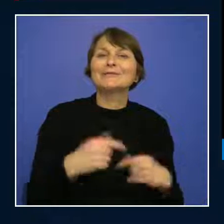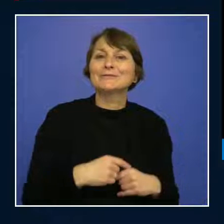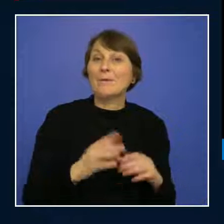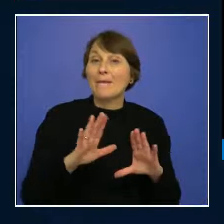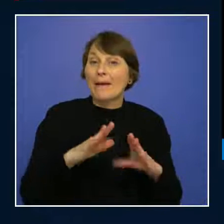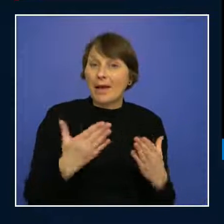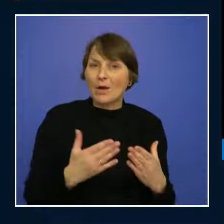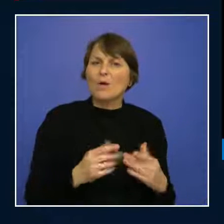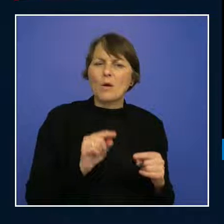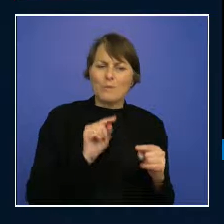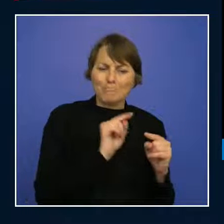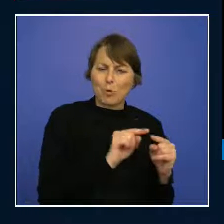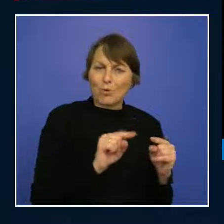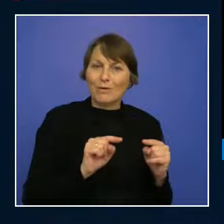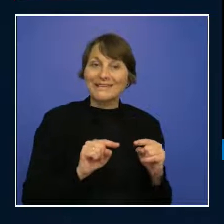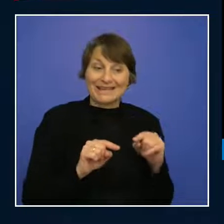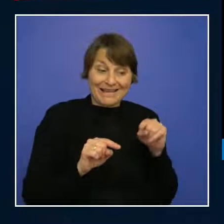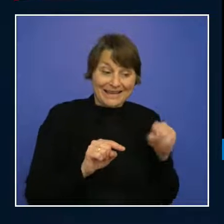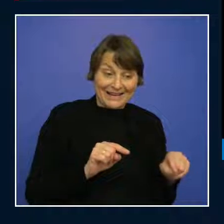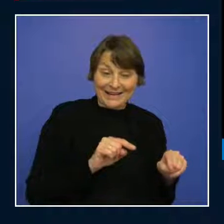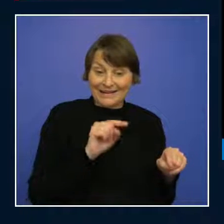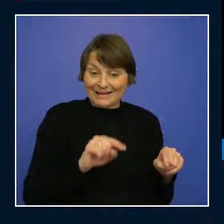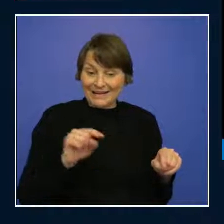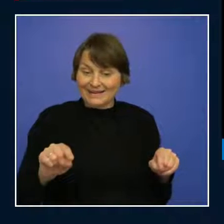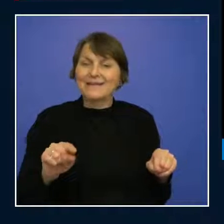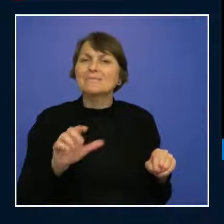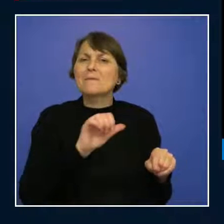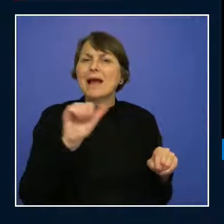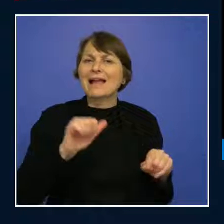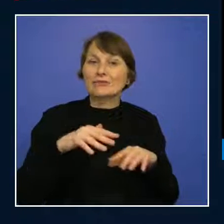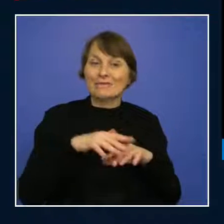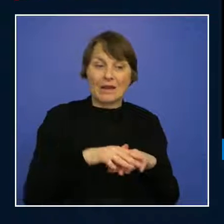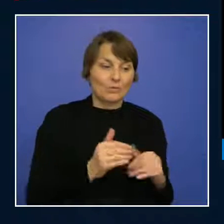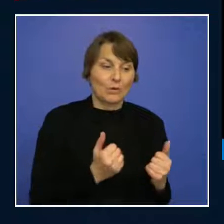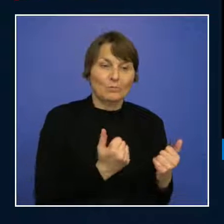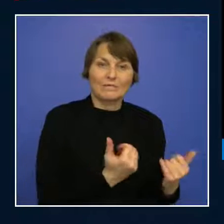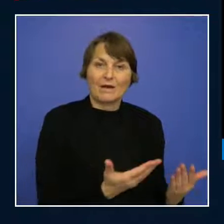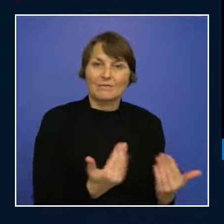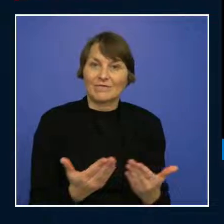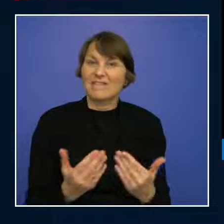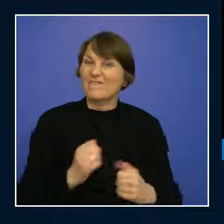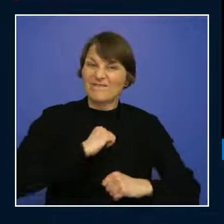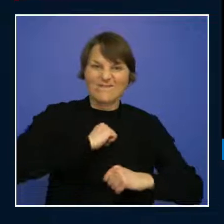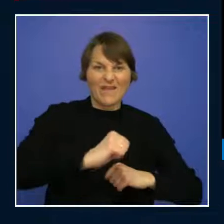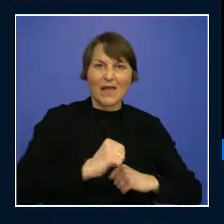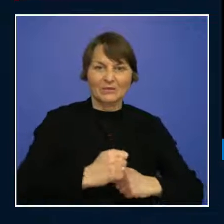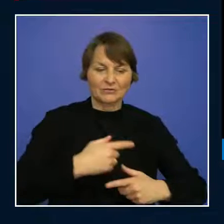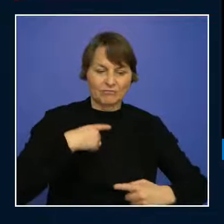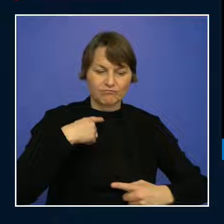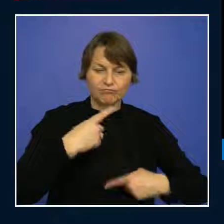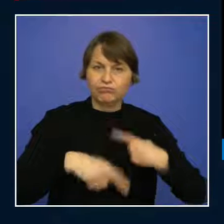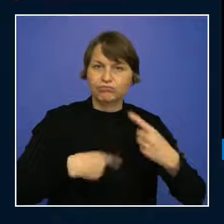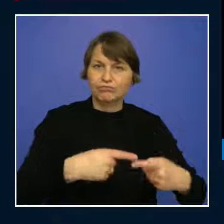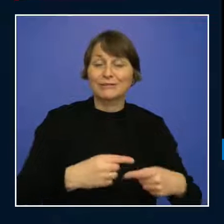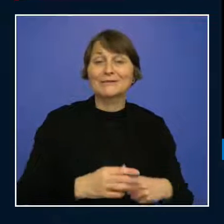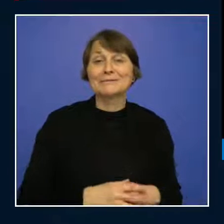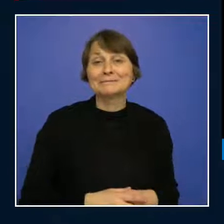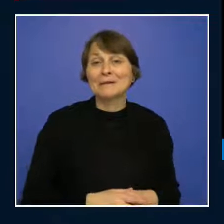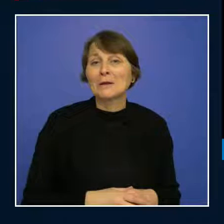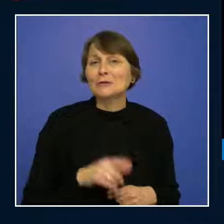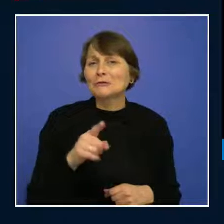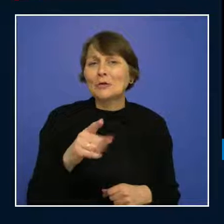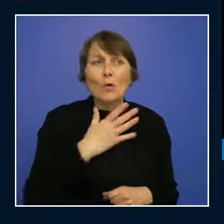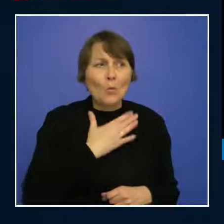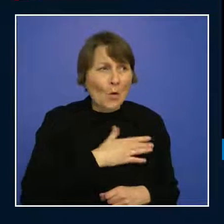Azure networking, it can actually help you provide faster performance, because let's face it, nobody has any time for slow